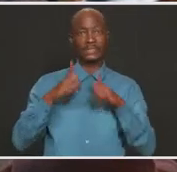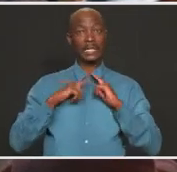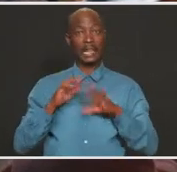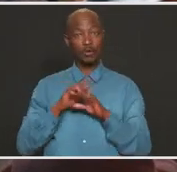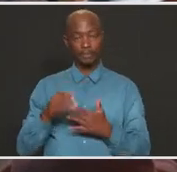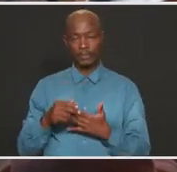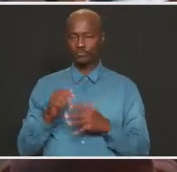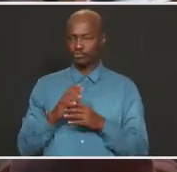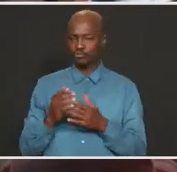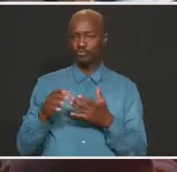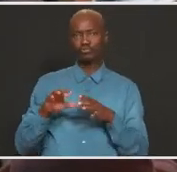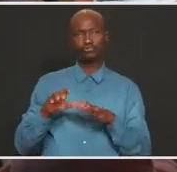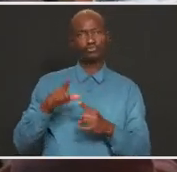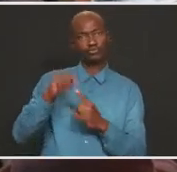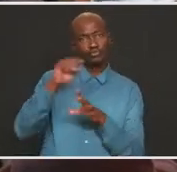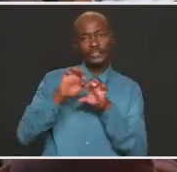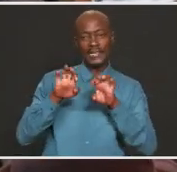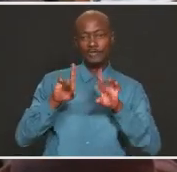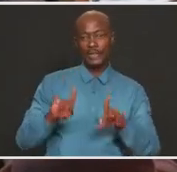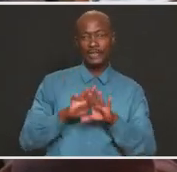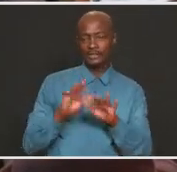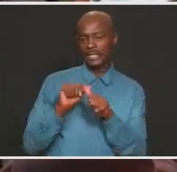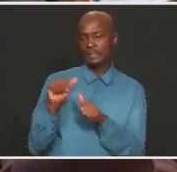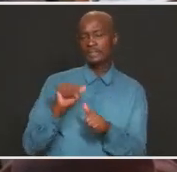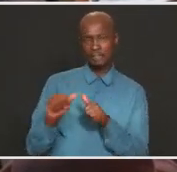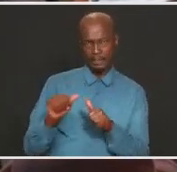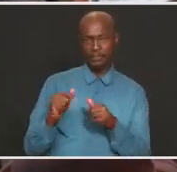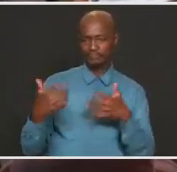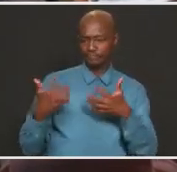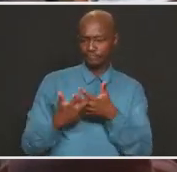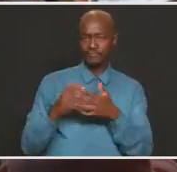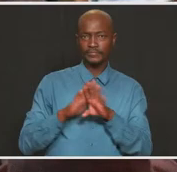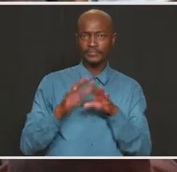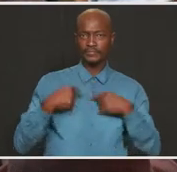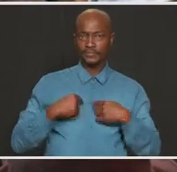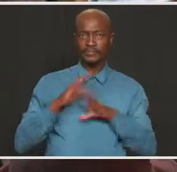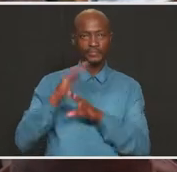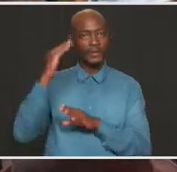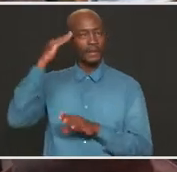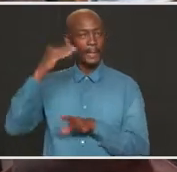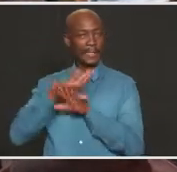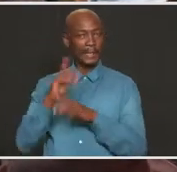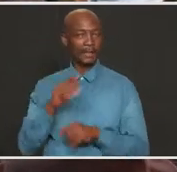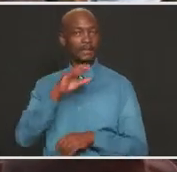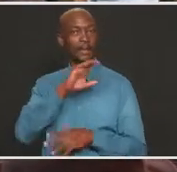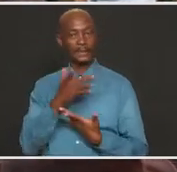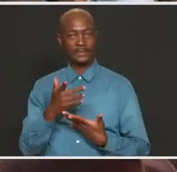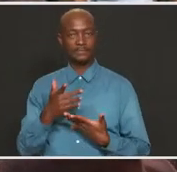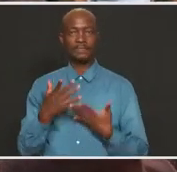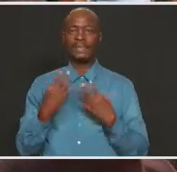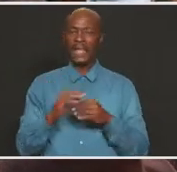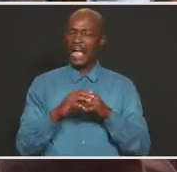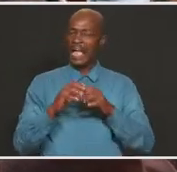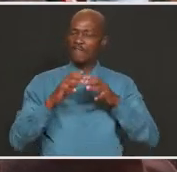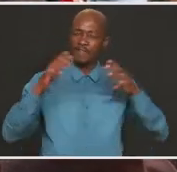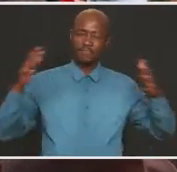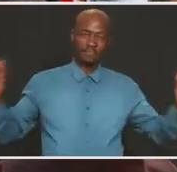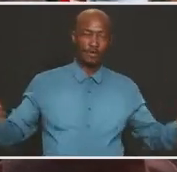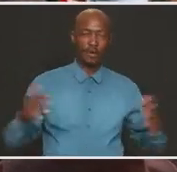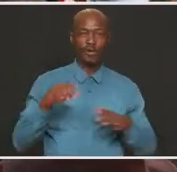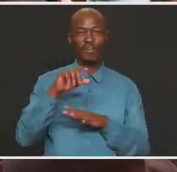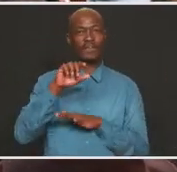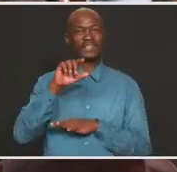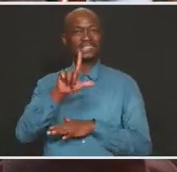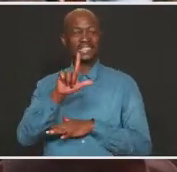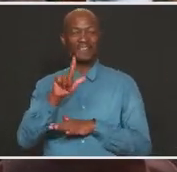choose a curriculum that better suits me and exceedingly challenges me and my mental capacity I have a vast majority of over 70